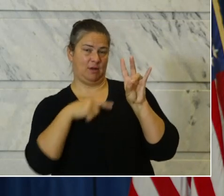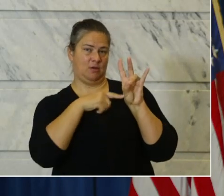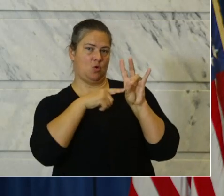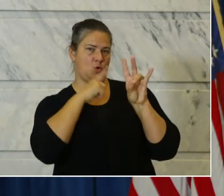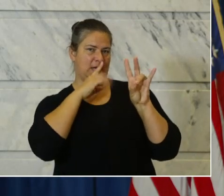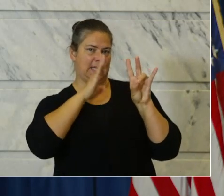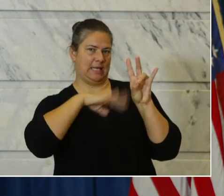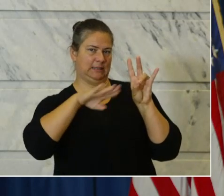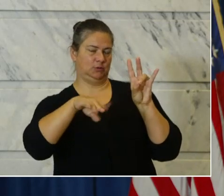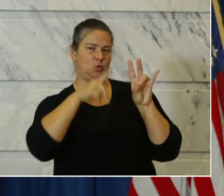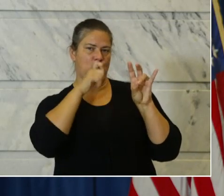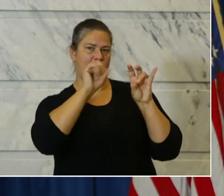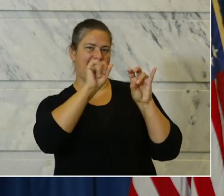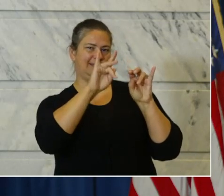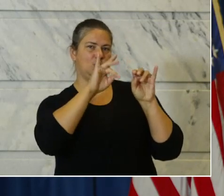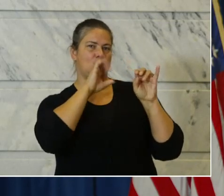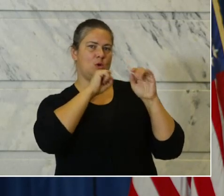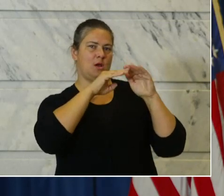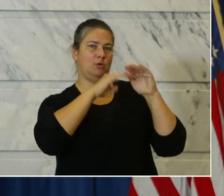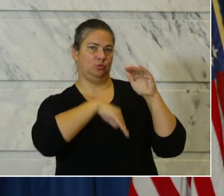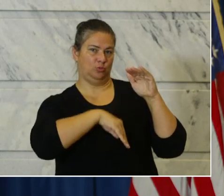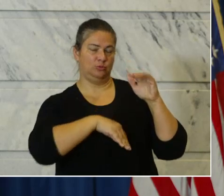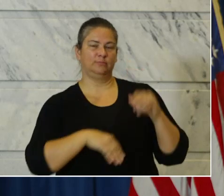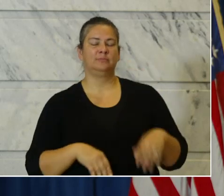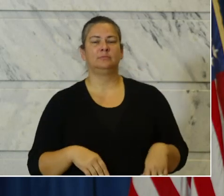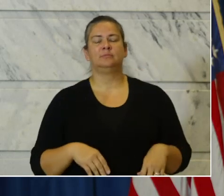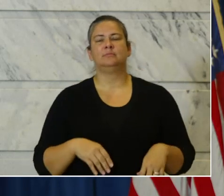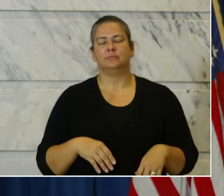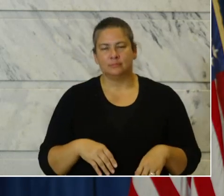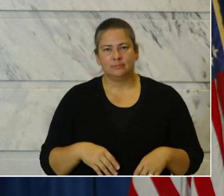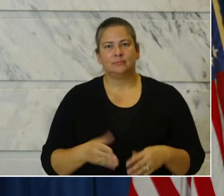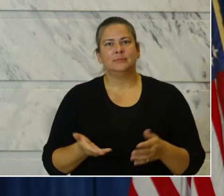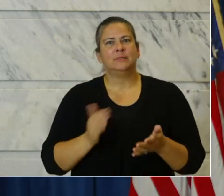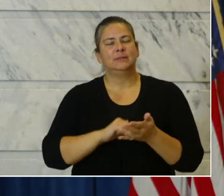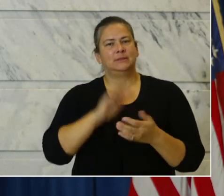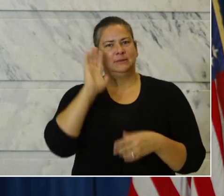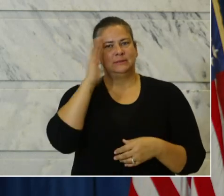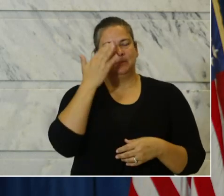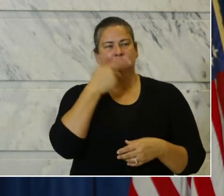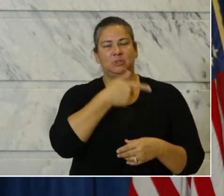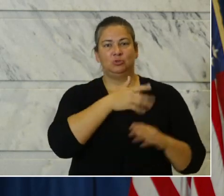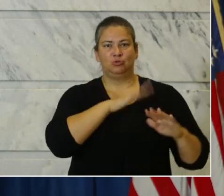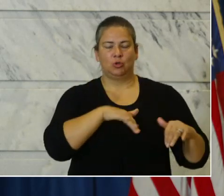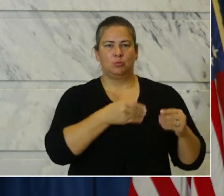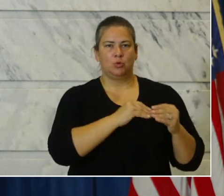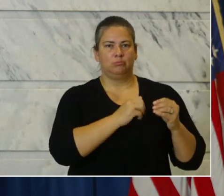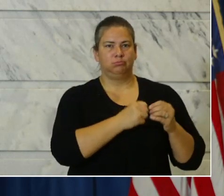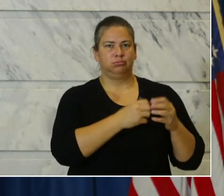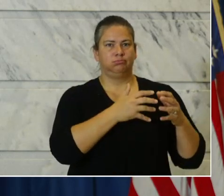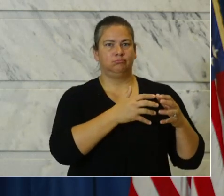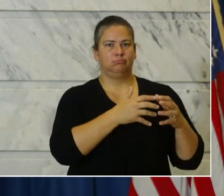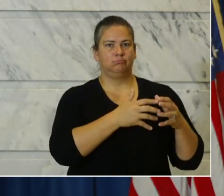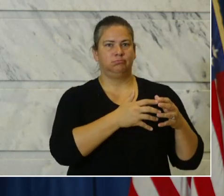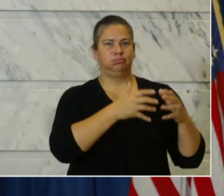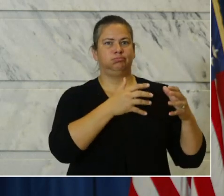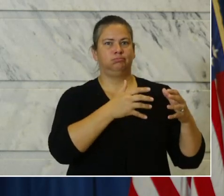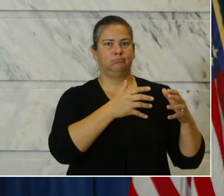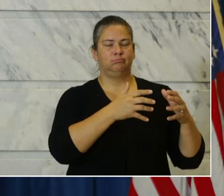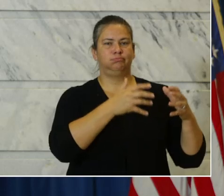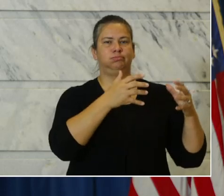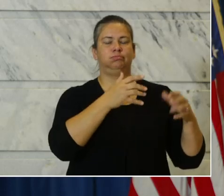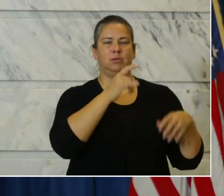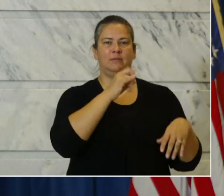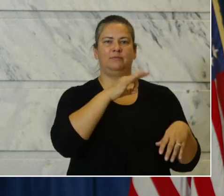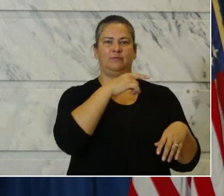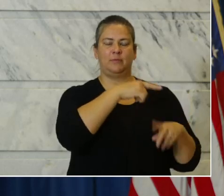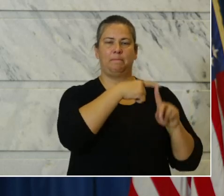kids 18 and under. Again, it seems like we are seeing a larger and larger and larger portion